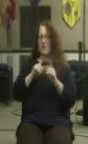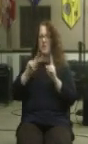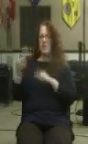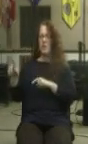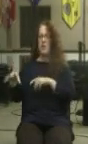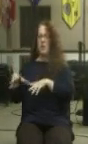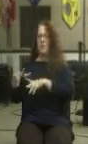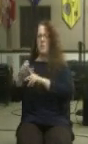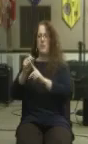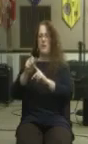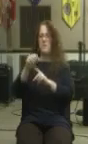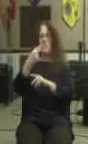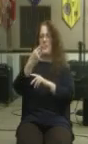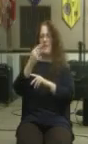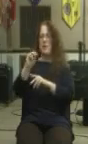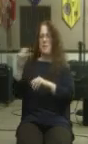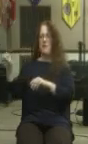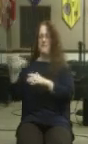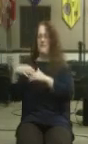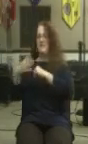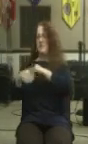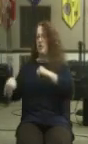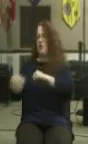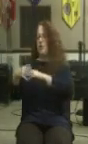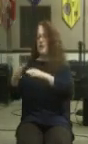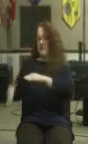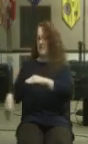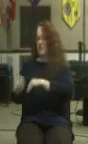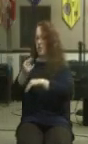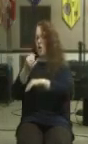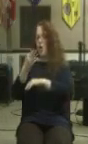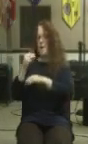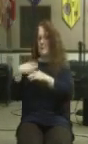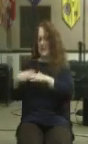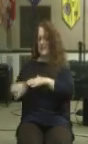with issues. Go and grab the hem of his garment.